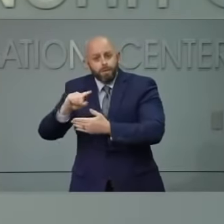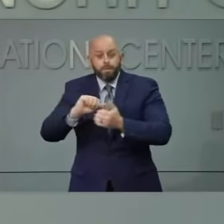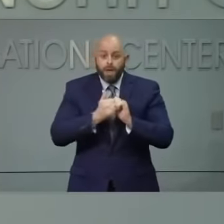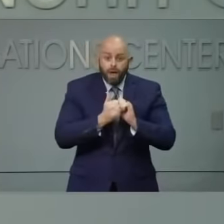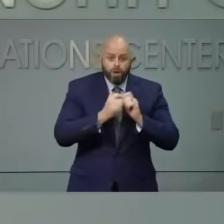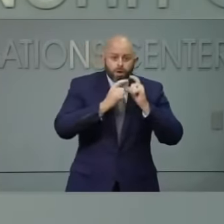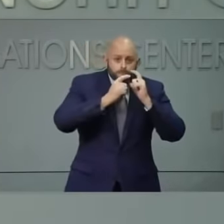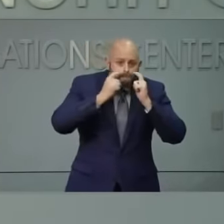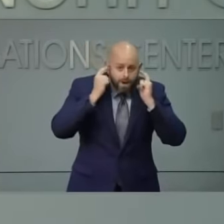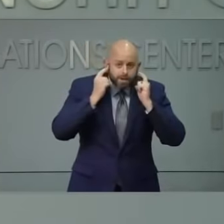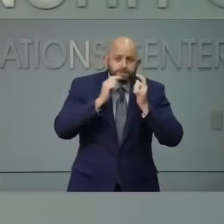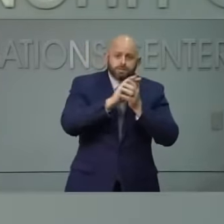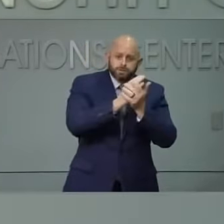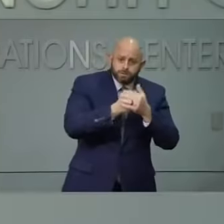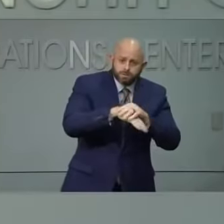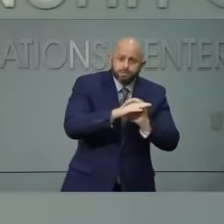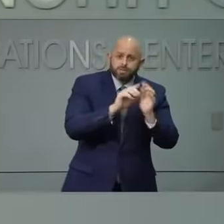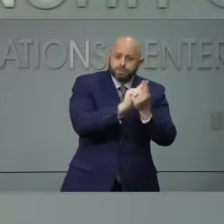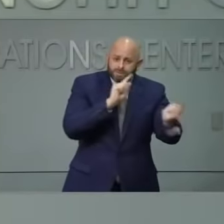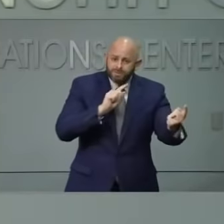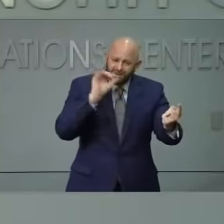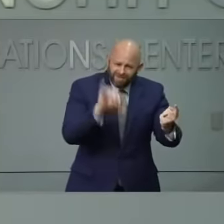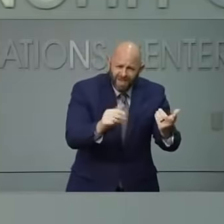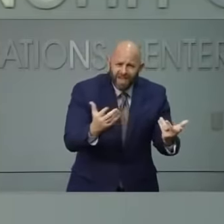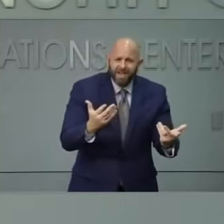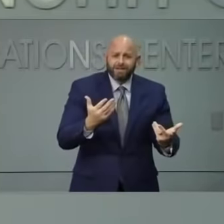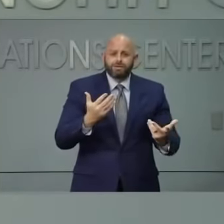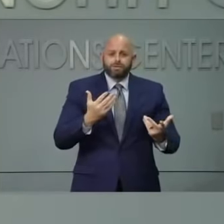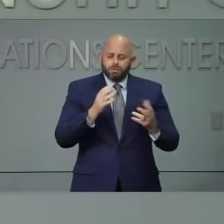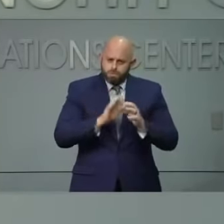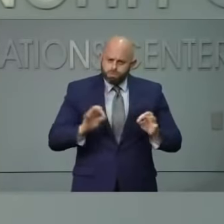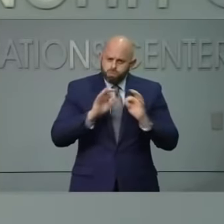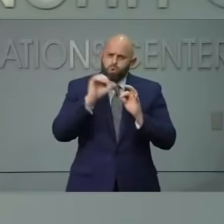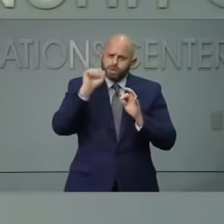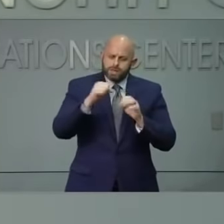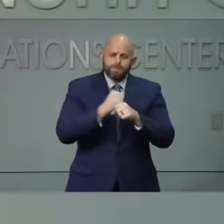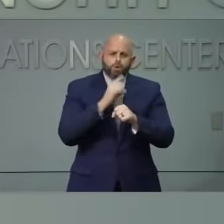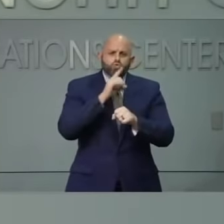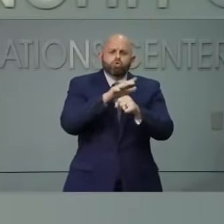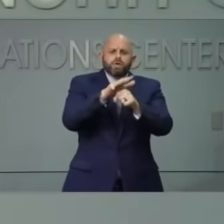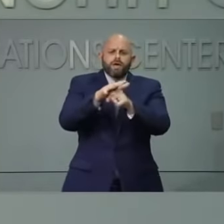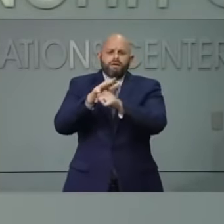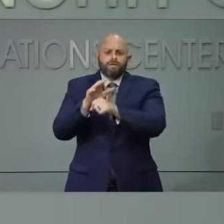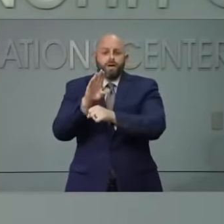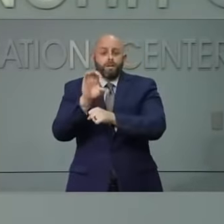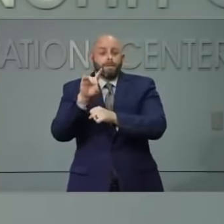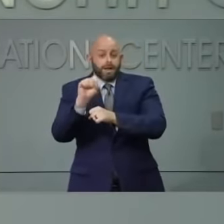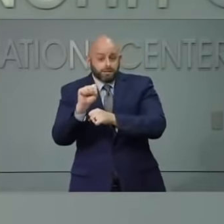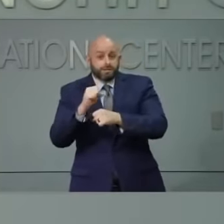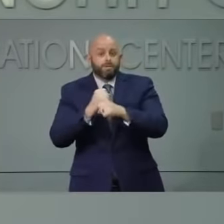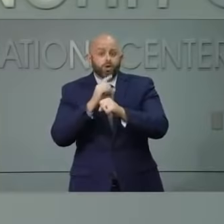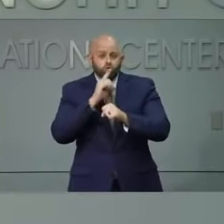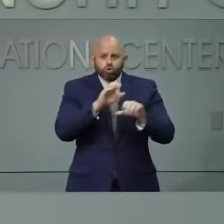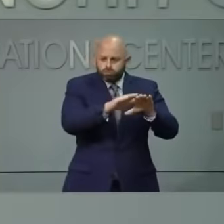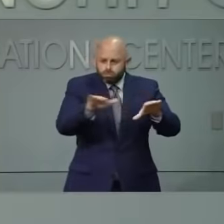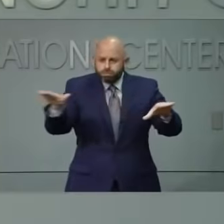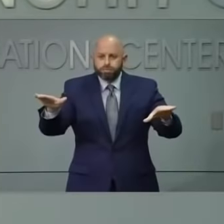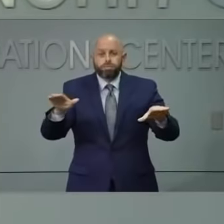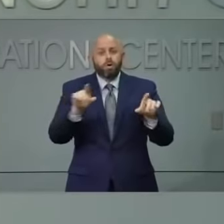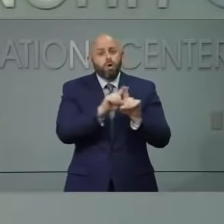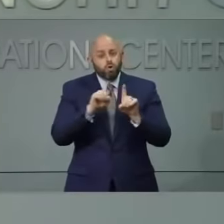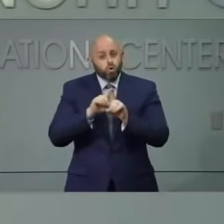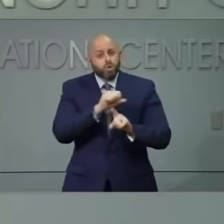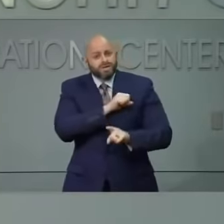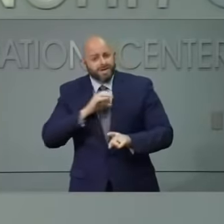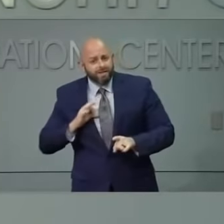bed capacity, it is just as much, if not more, making sure that hospitals have the personnel